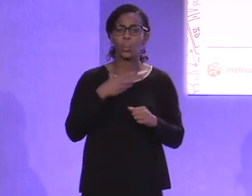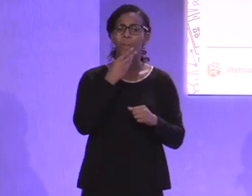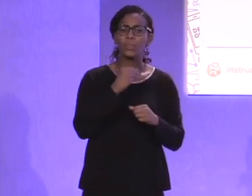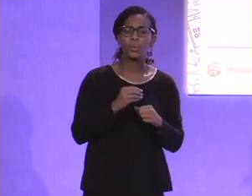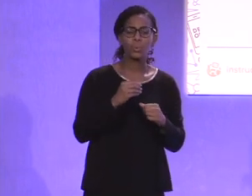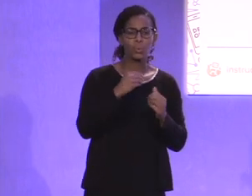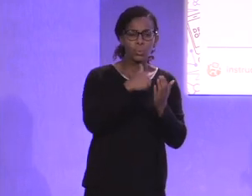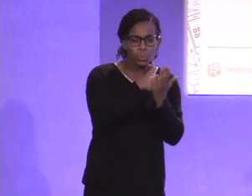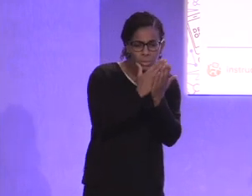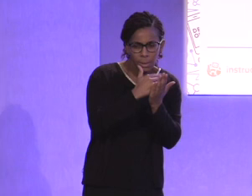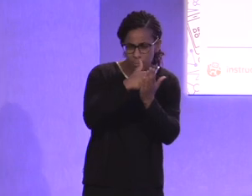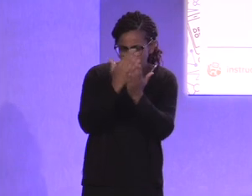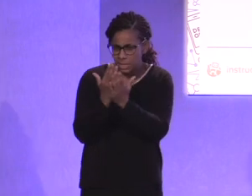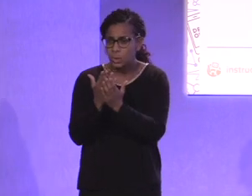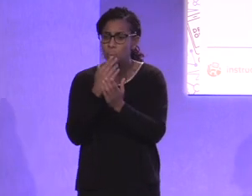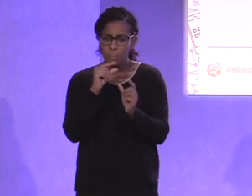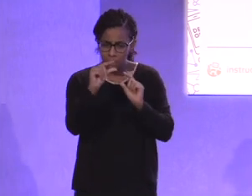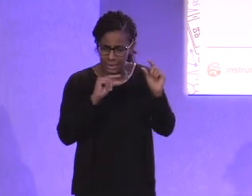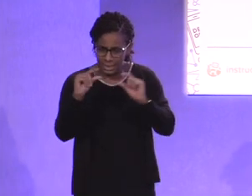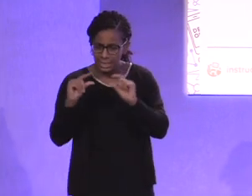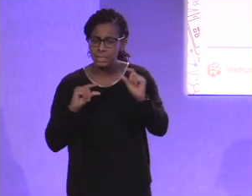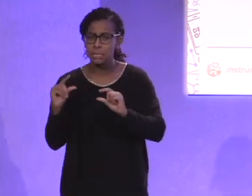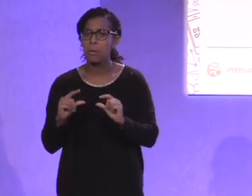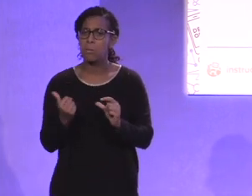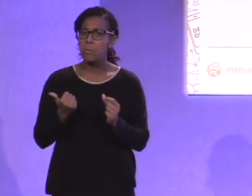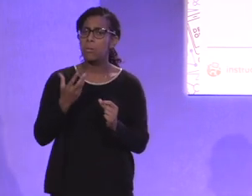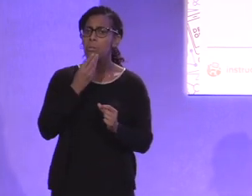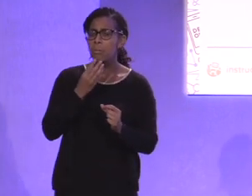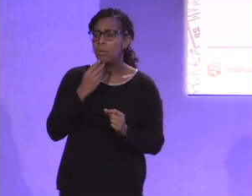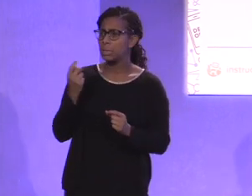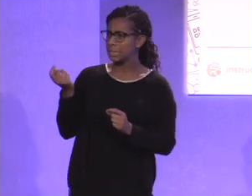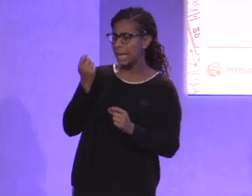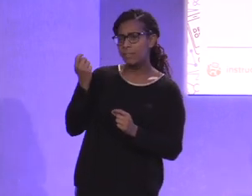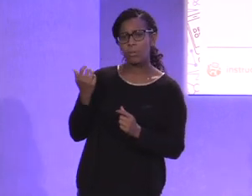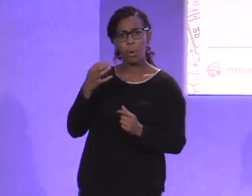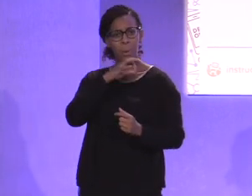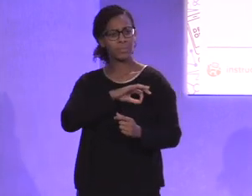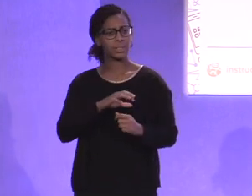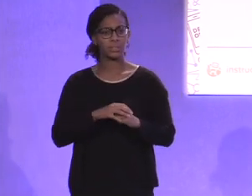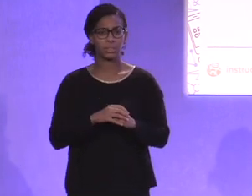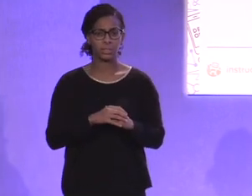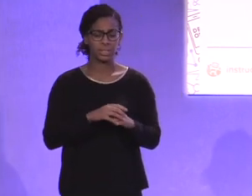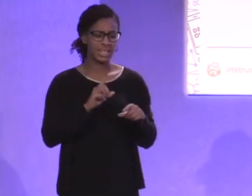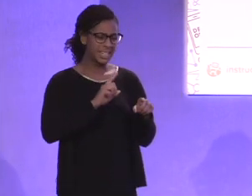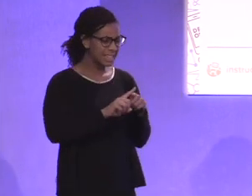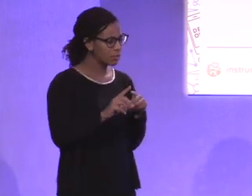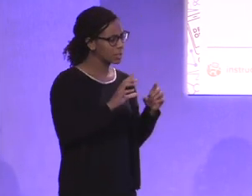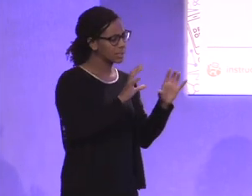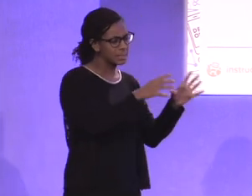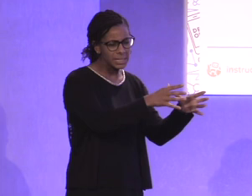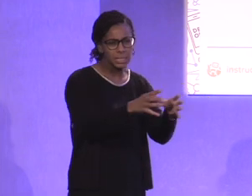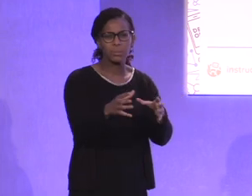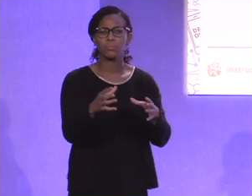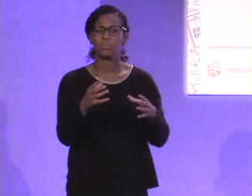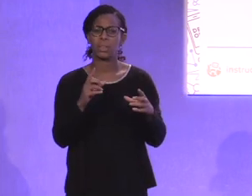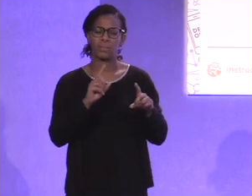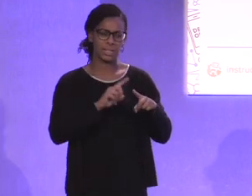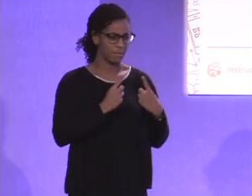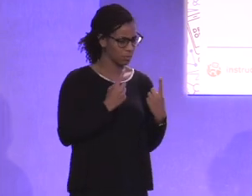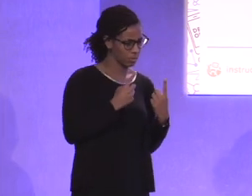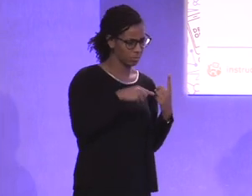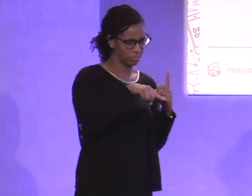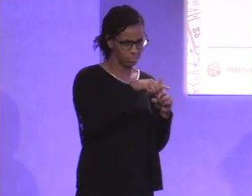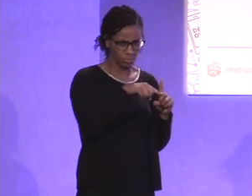benefit. I find that different teams with different challenges develop different muscle. So I would say